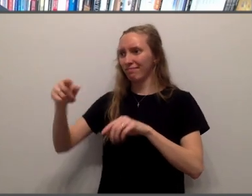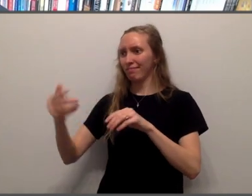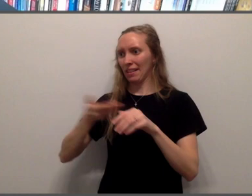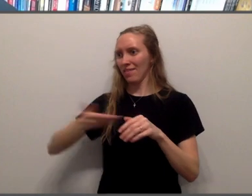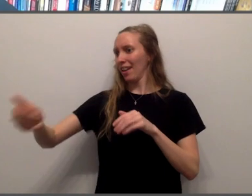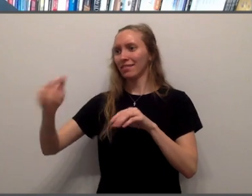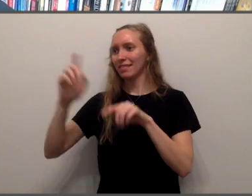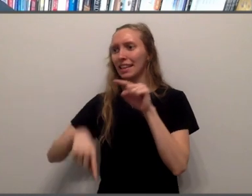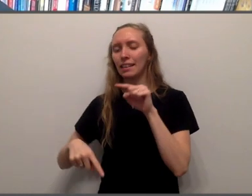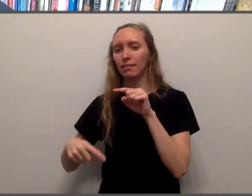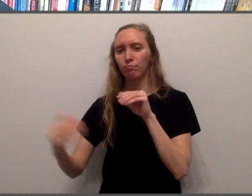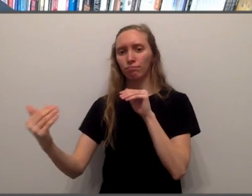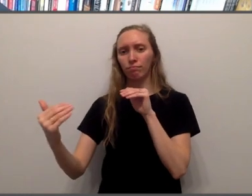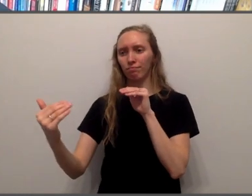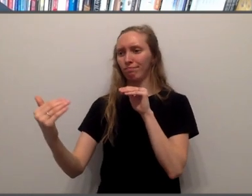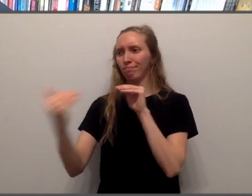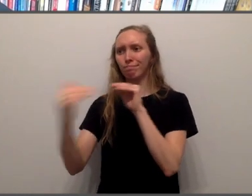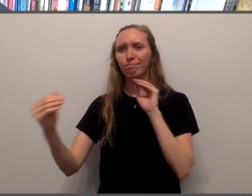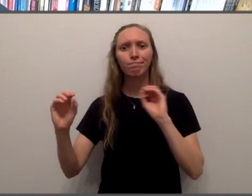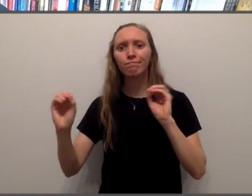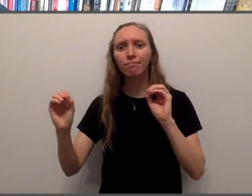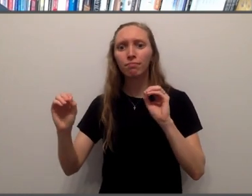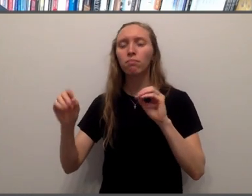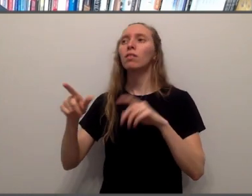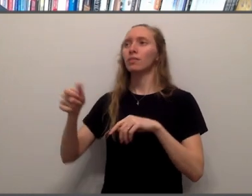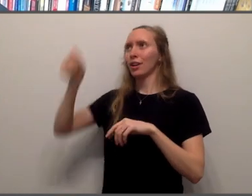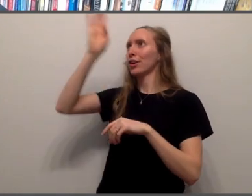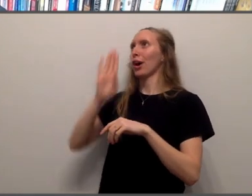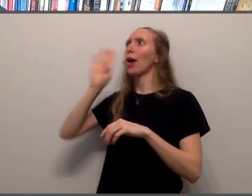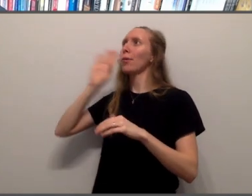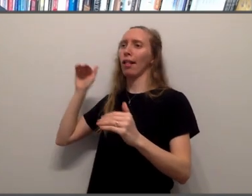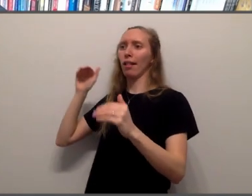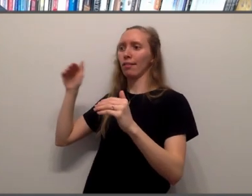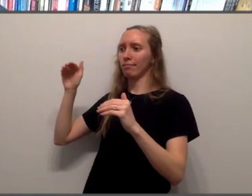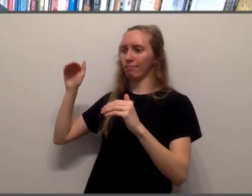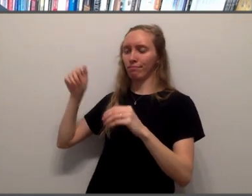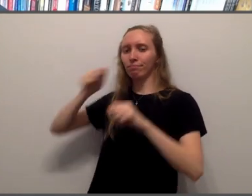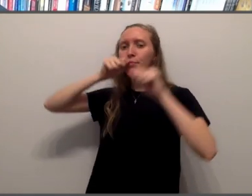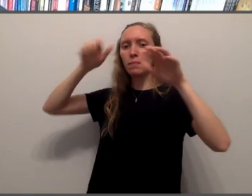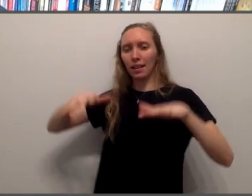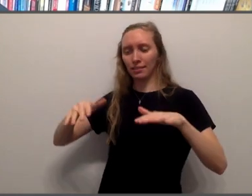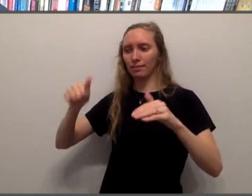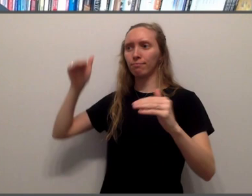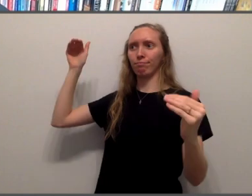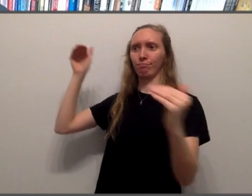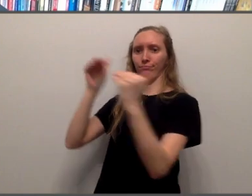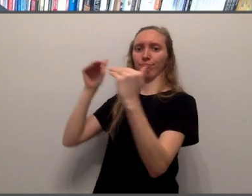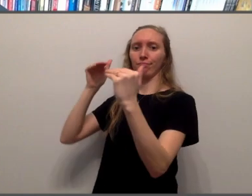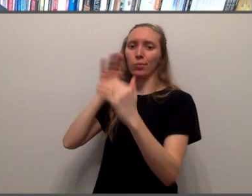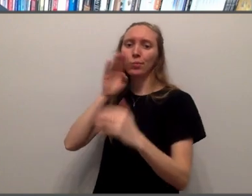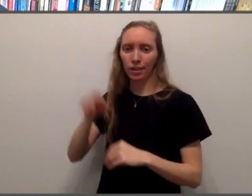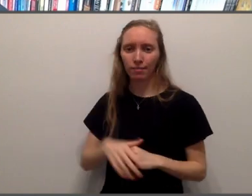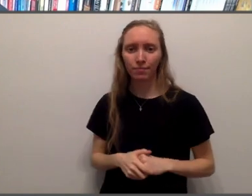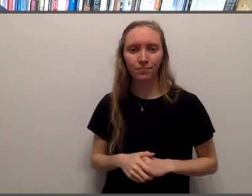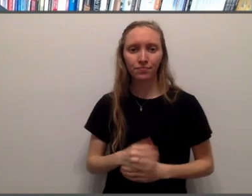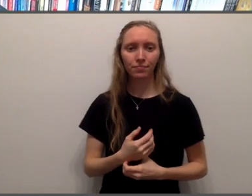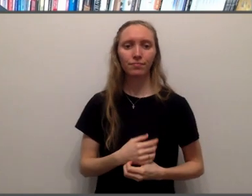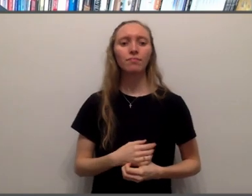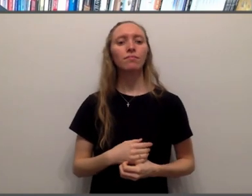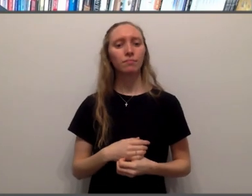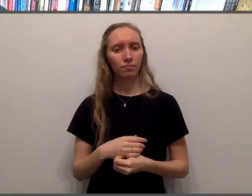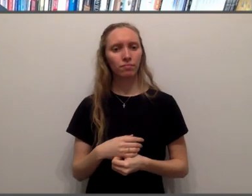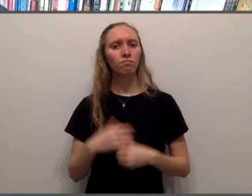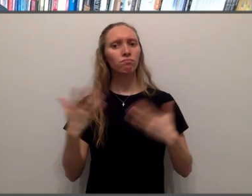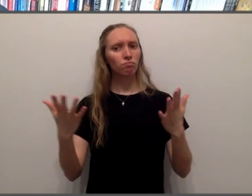So Jesus, as Luke records, is invited to this party. He's invited to this party that's given